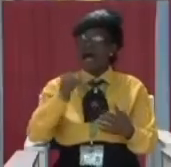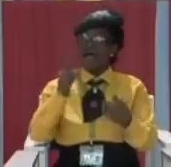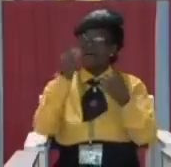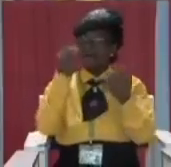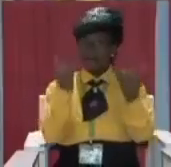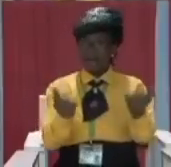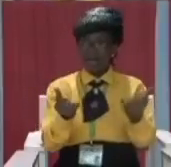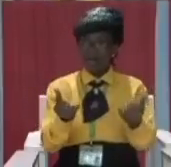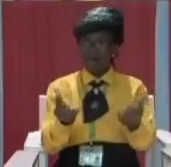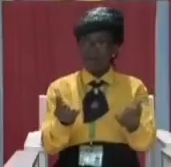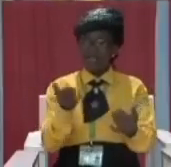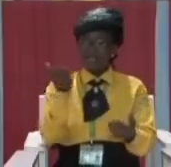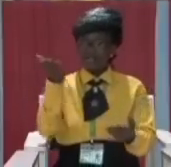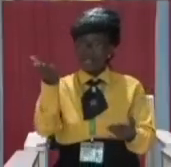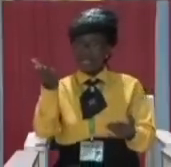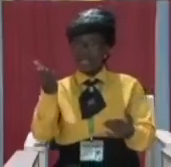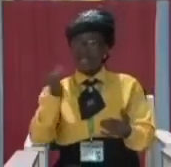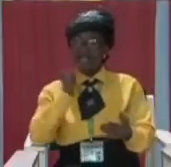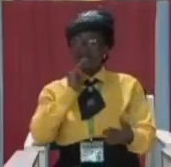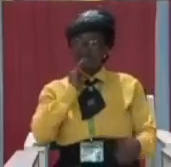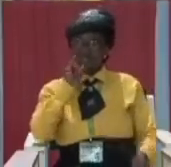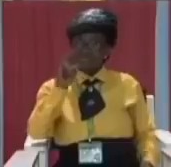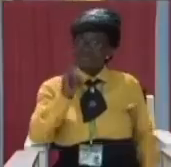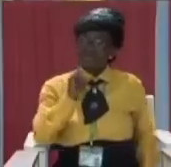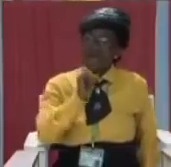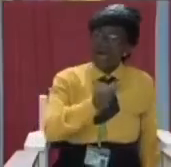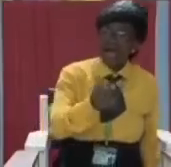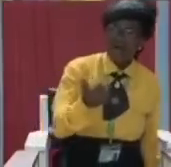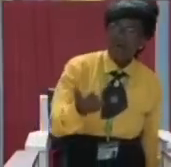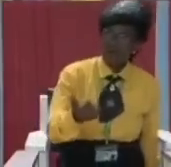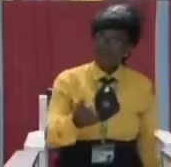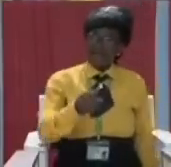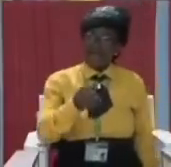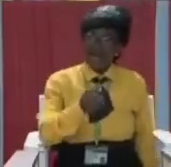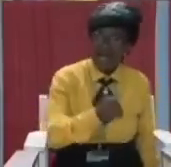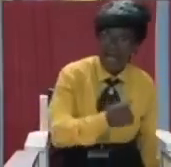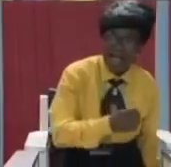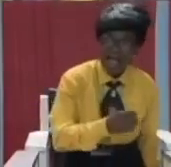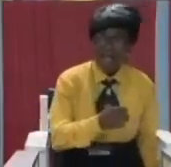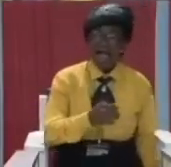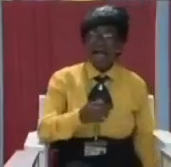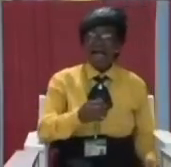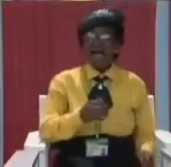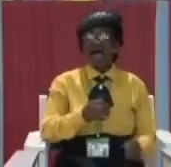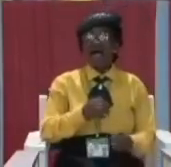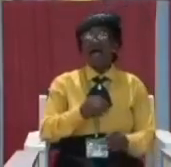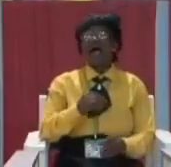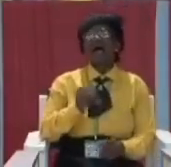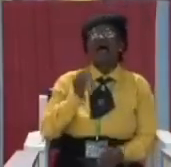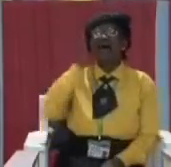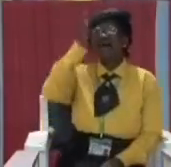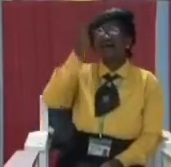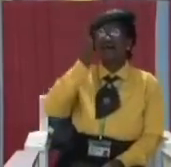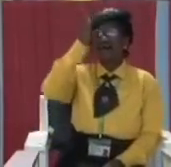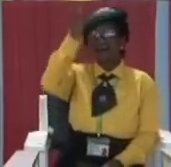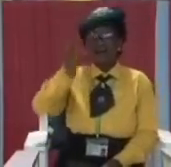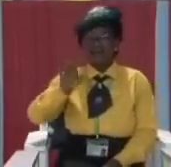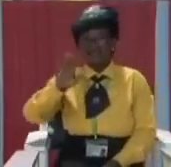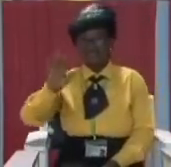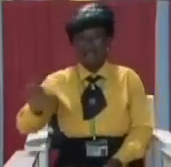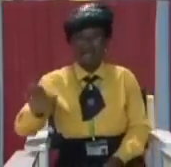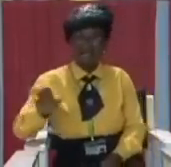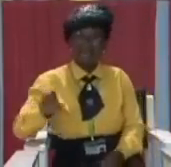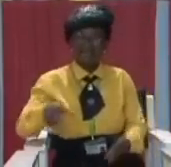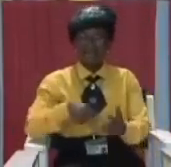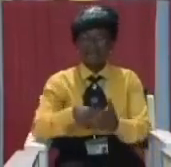there's already another variety, another grandchild. This one, they